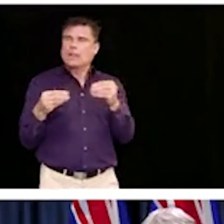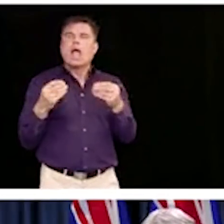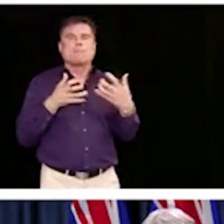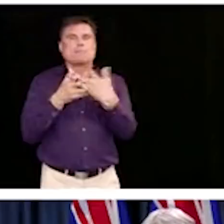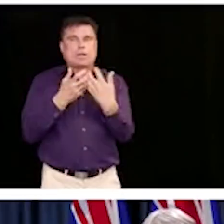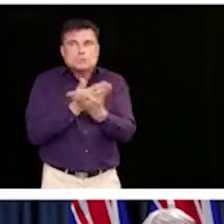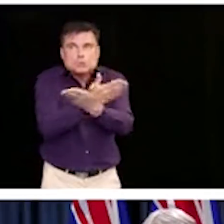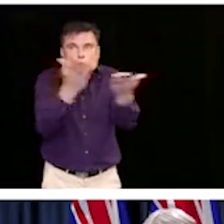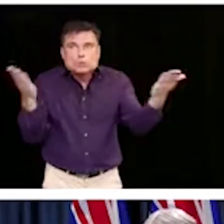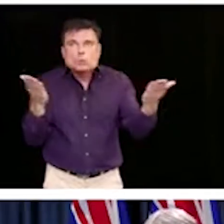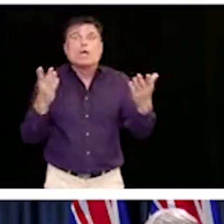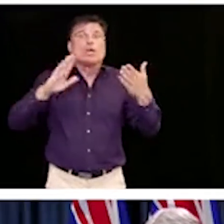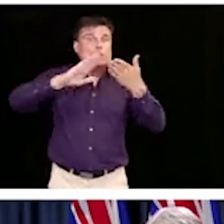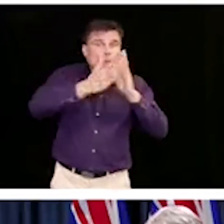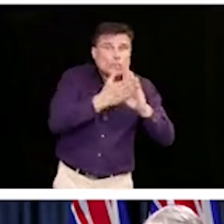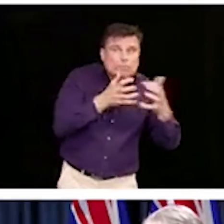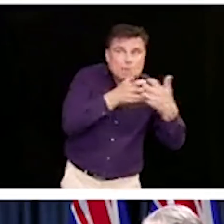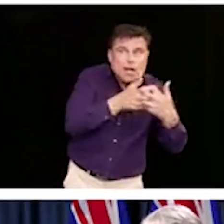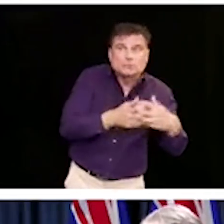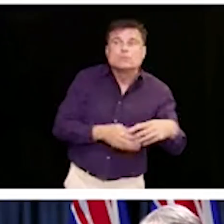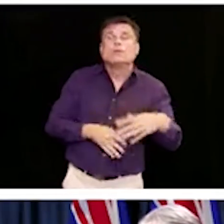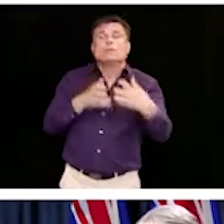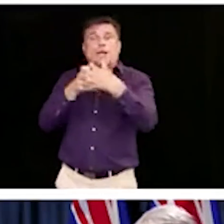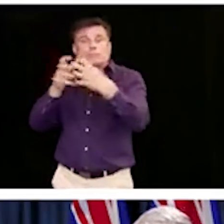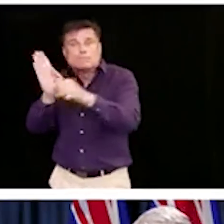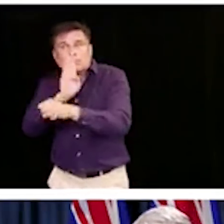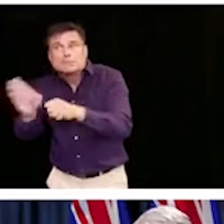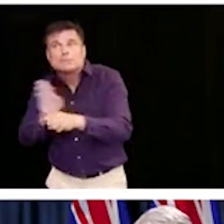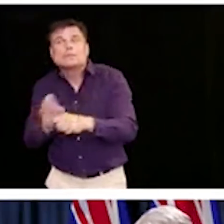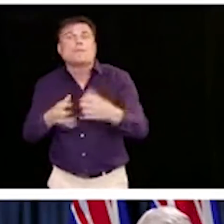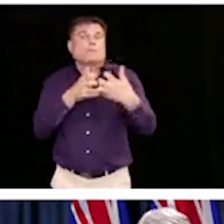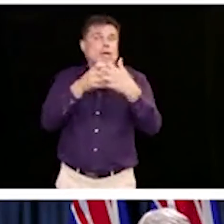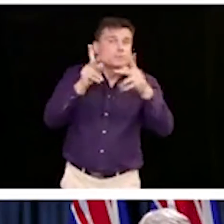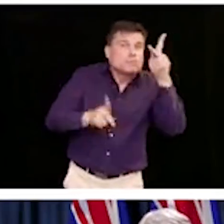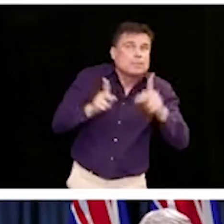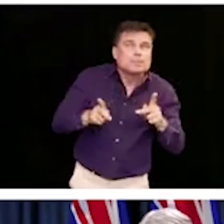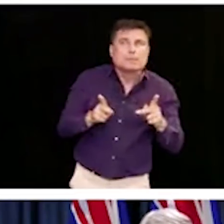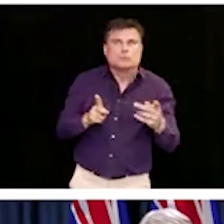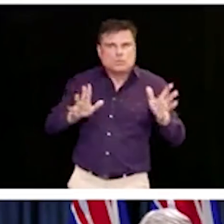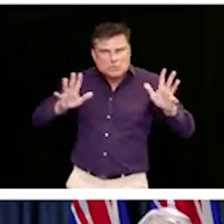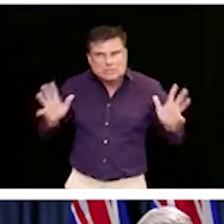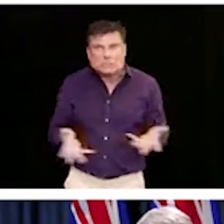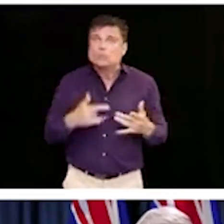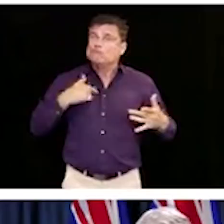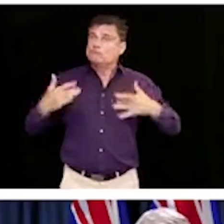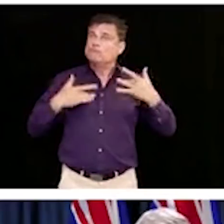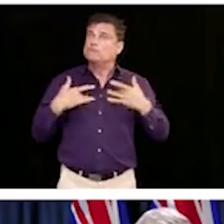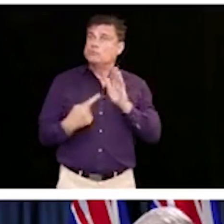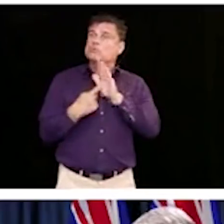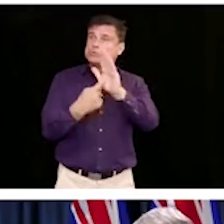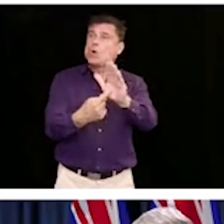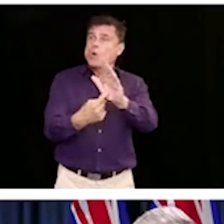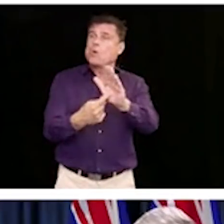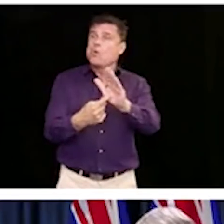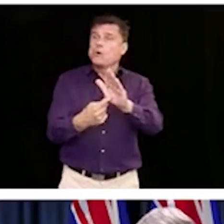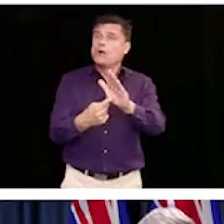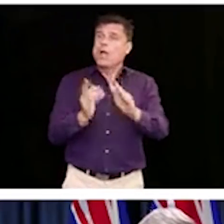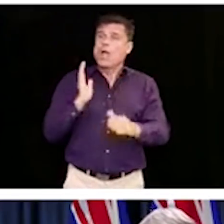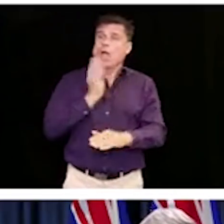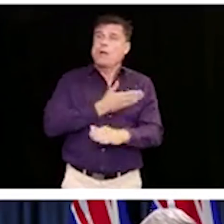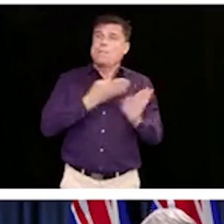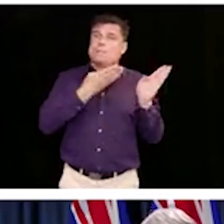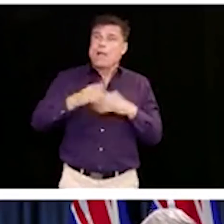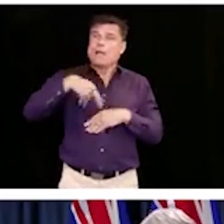and community organizations. We look forward to sharing the recovery plan framework in September. Next